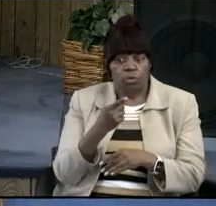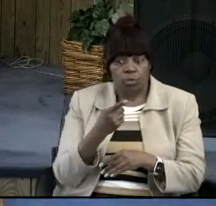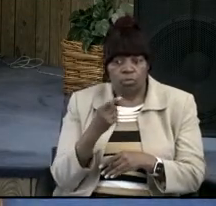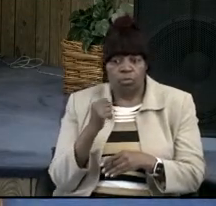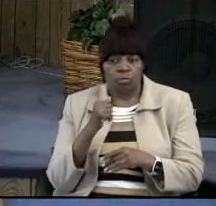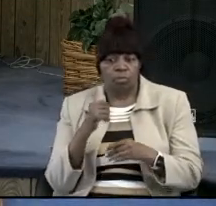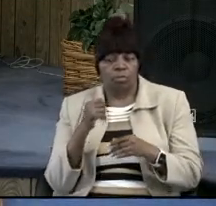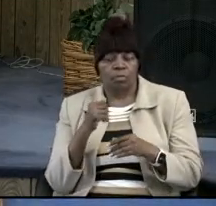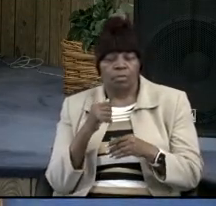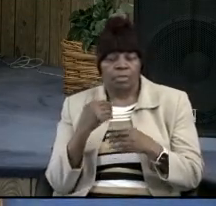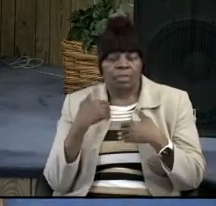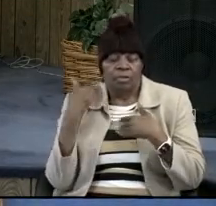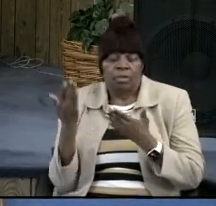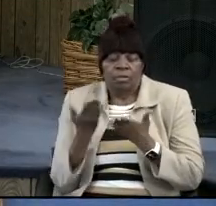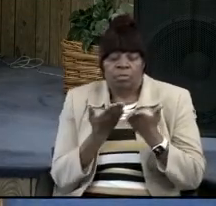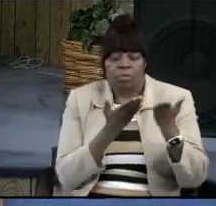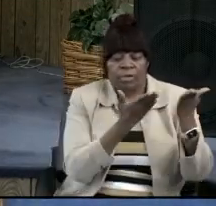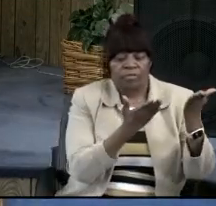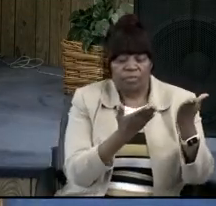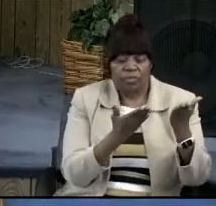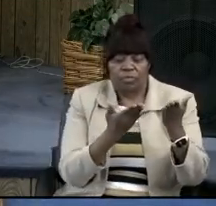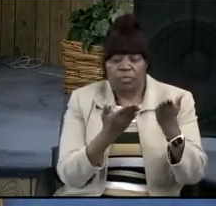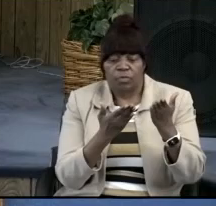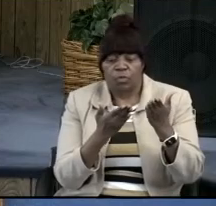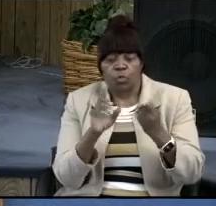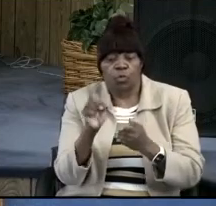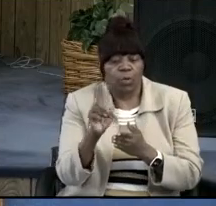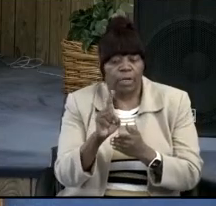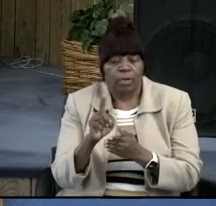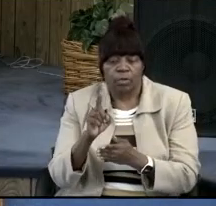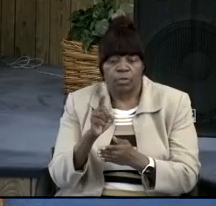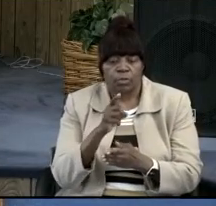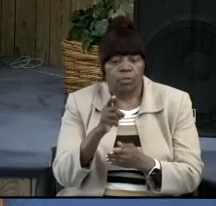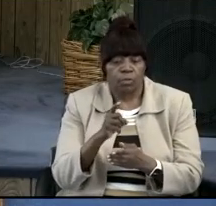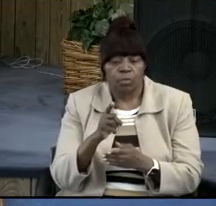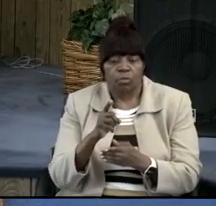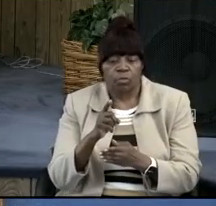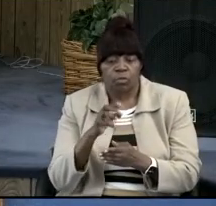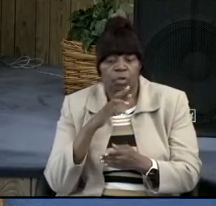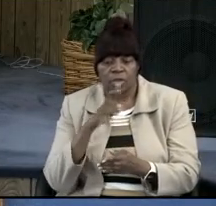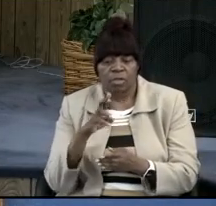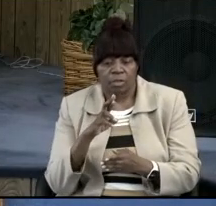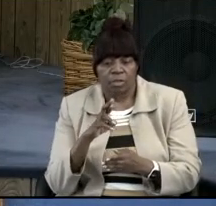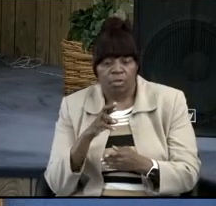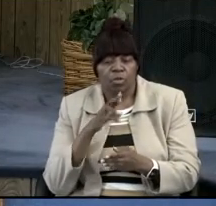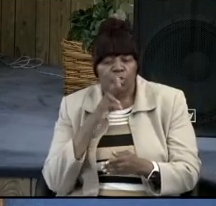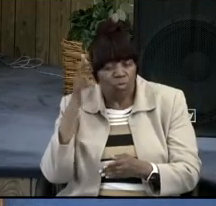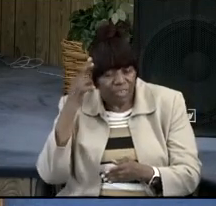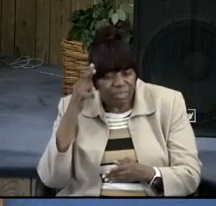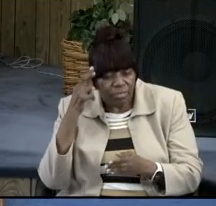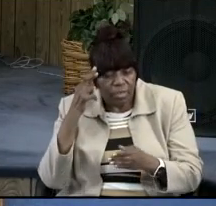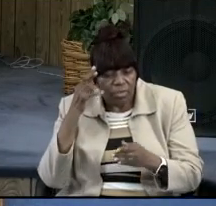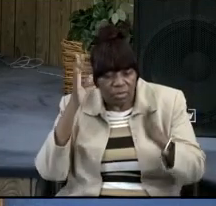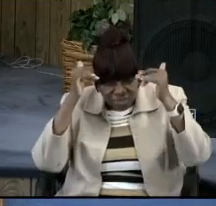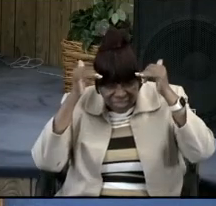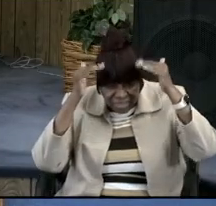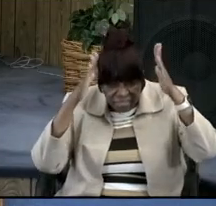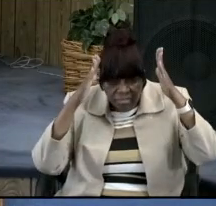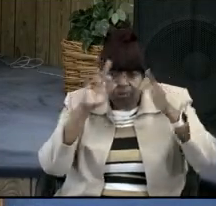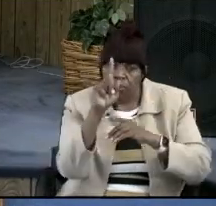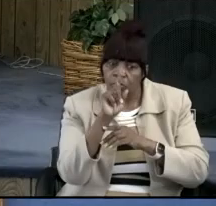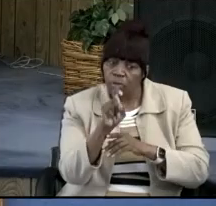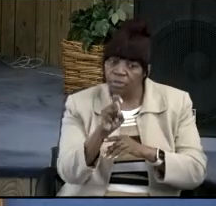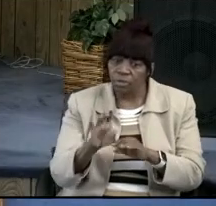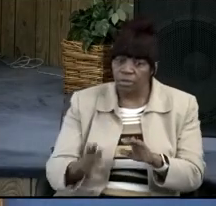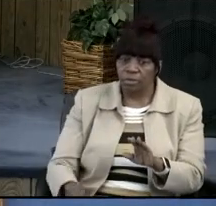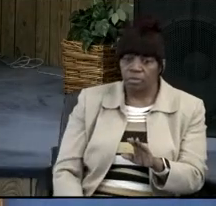what got you where you are. As a matter of fact, it should be a reasonable expectation to question the decisions you're about